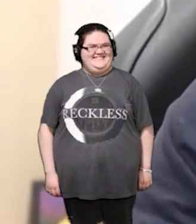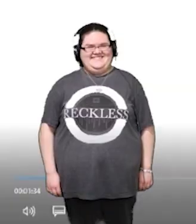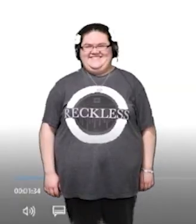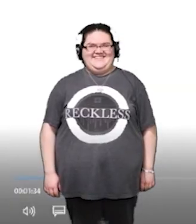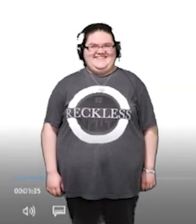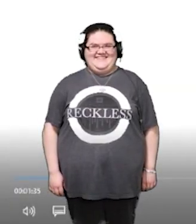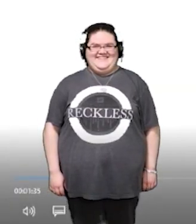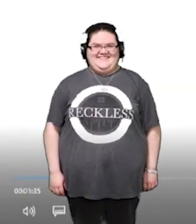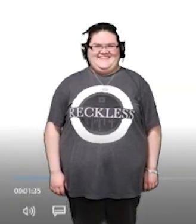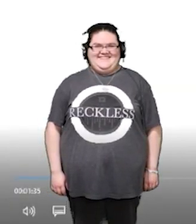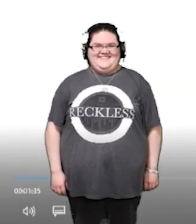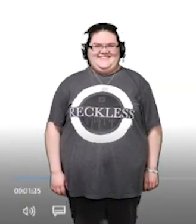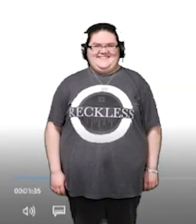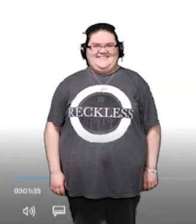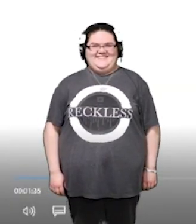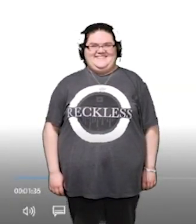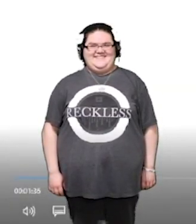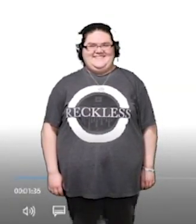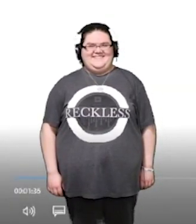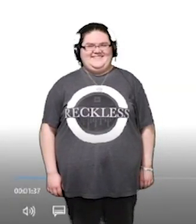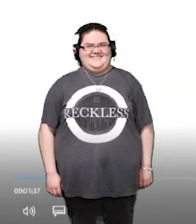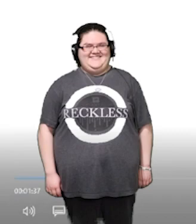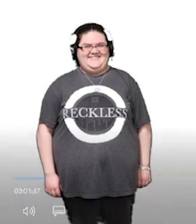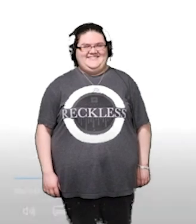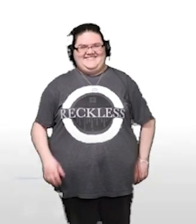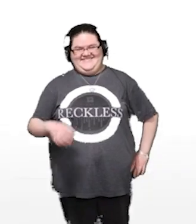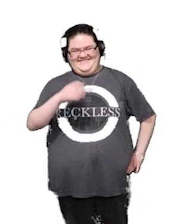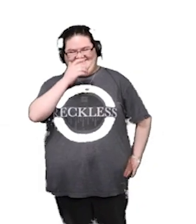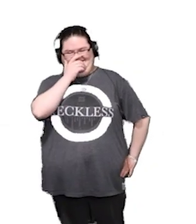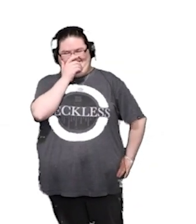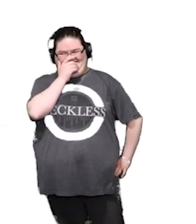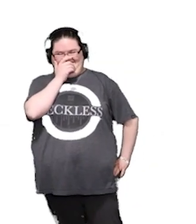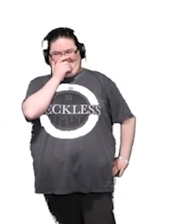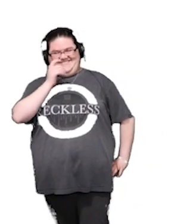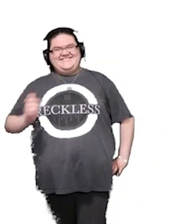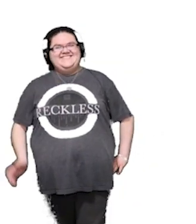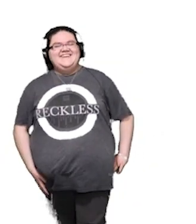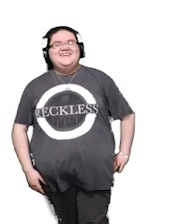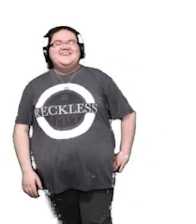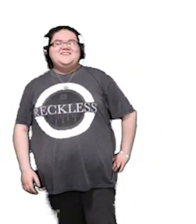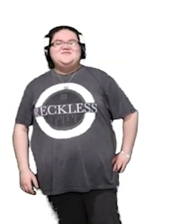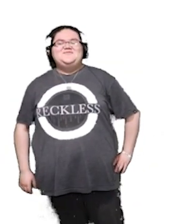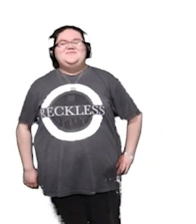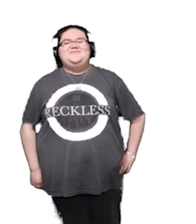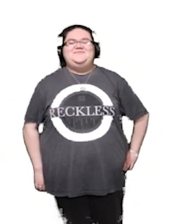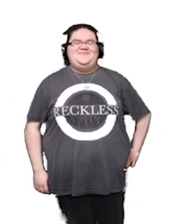heart. Dance for me. Shot it, bro, I'm hit. Oh, he's in all those notes.